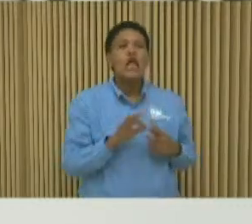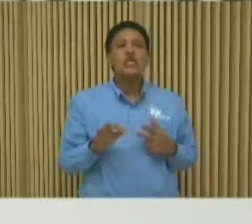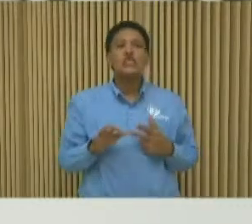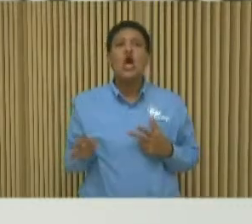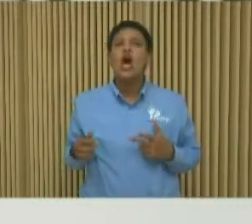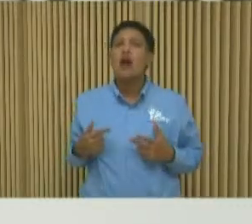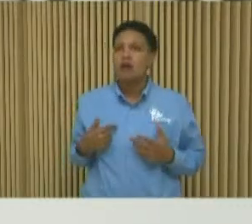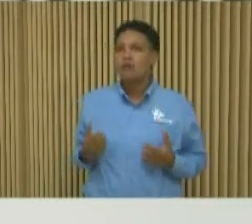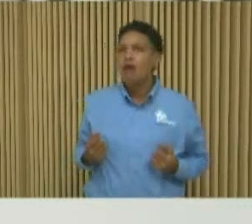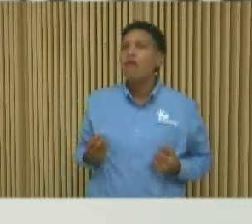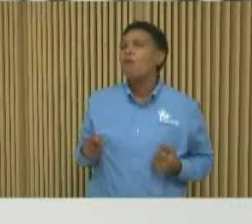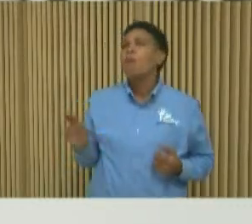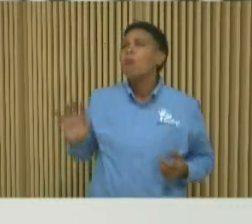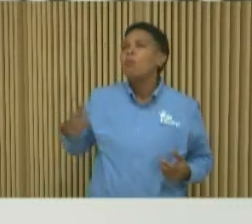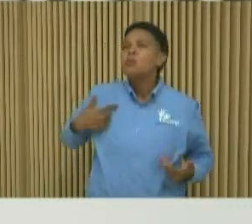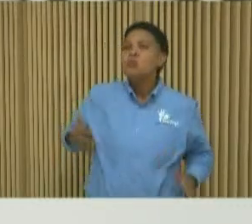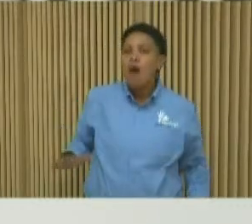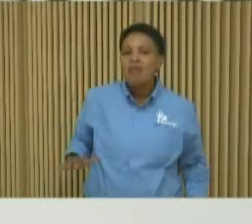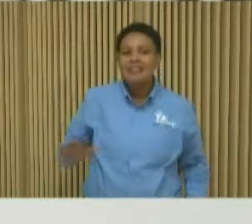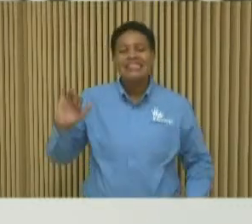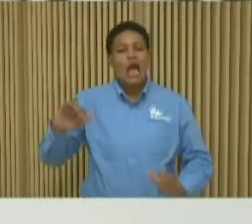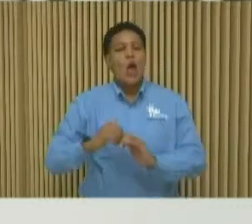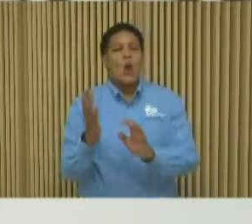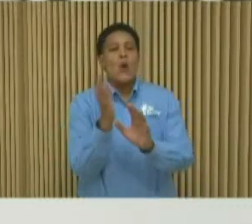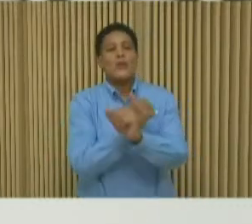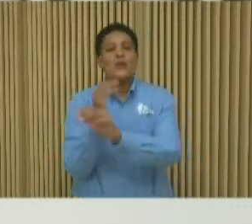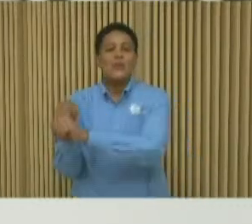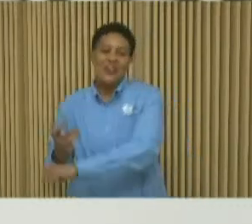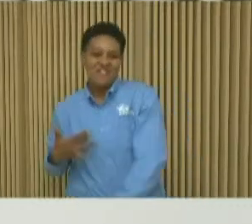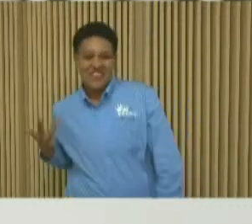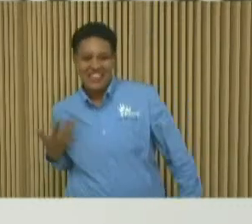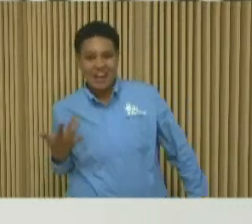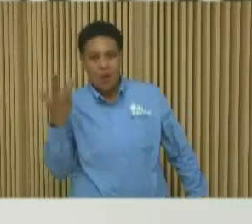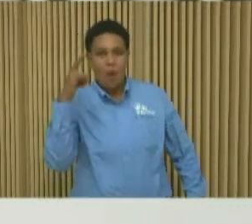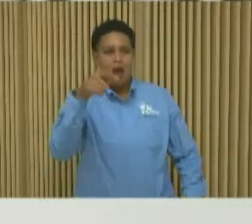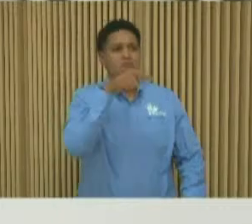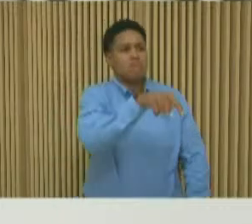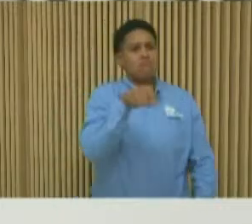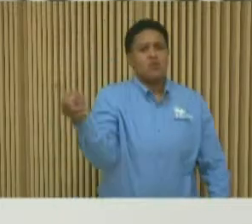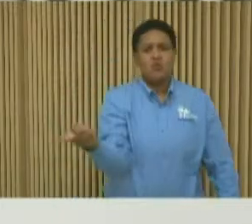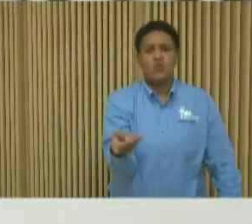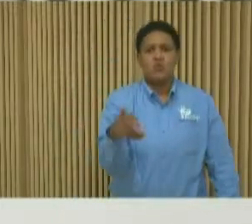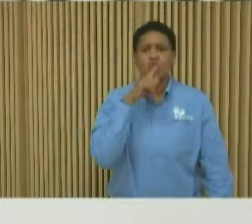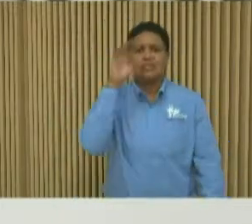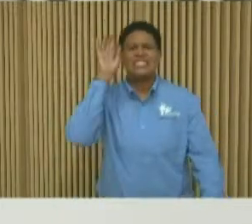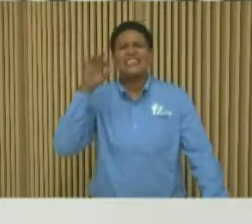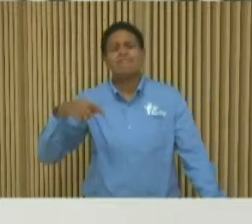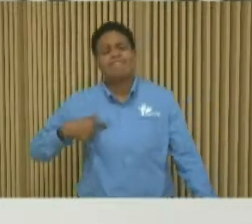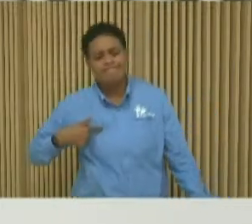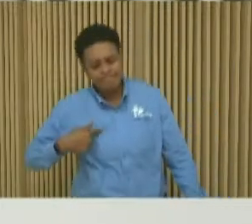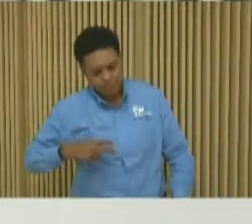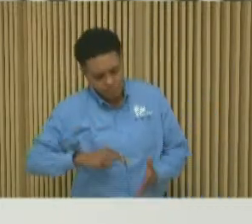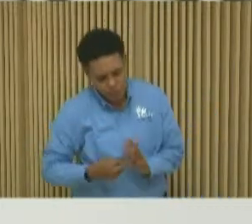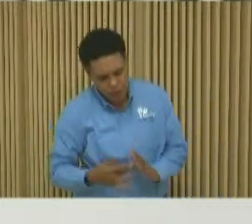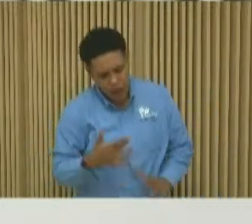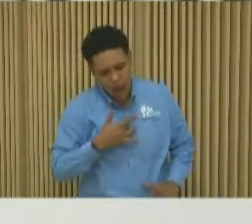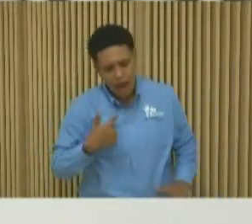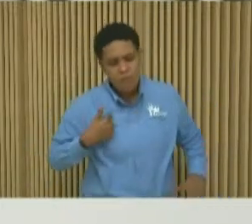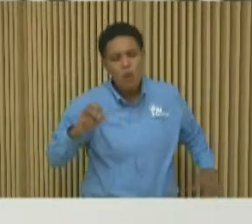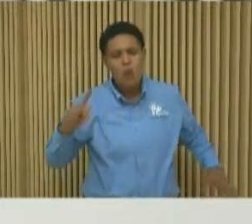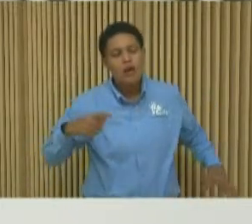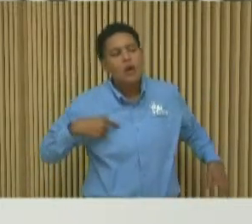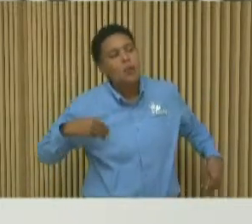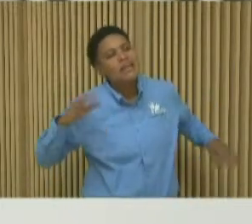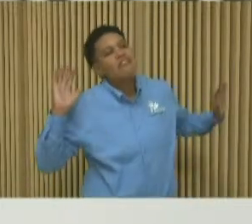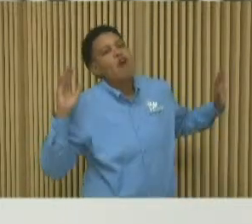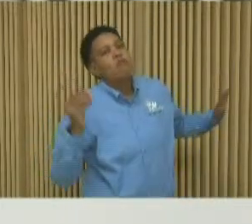win-win comes in. Because once they decide and they purpose in their heart that I'm okay with giving up this,